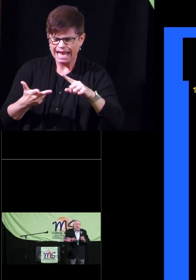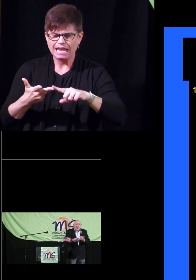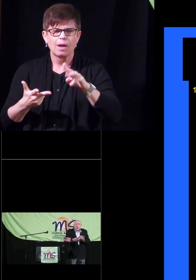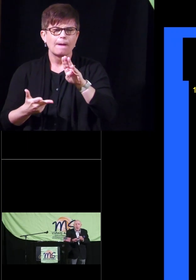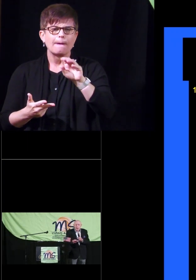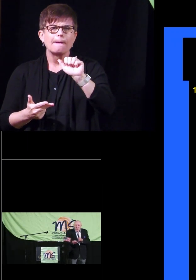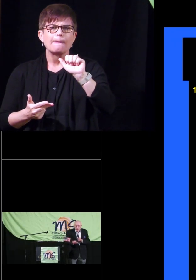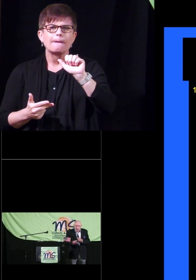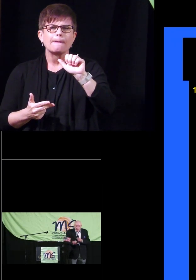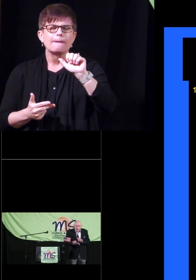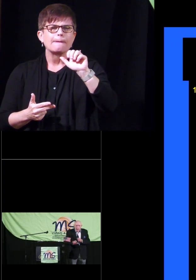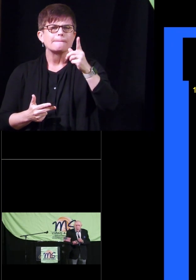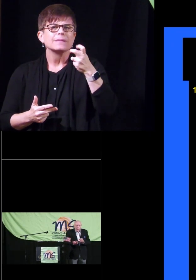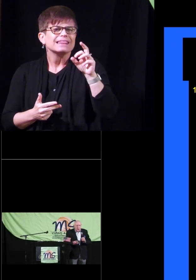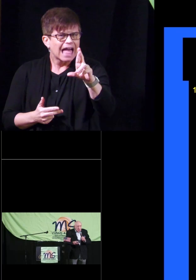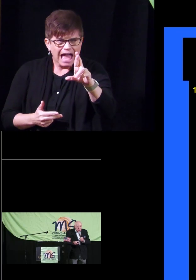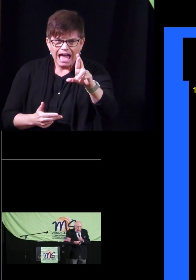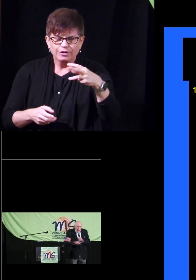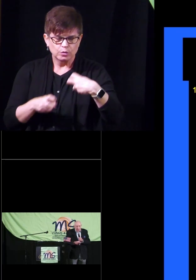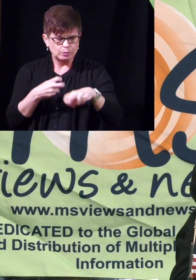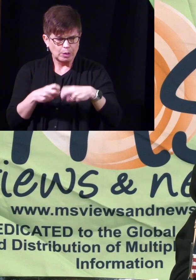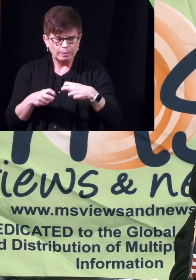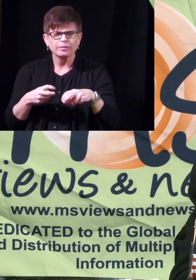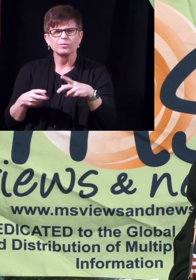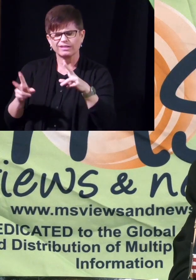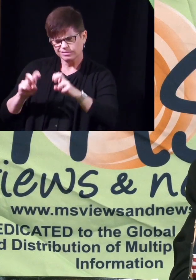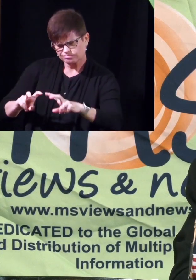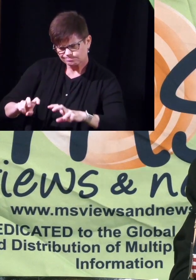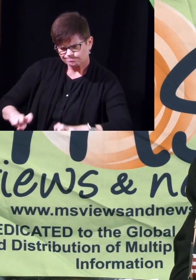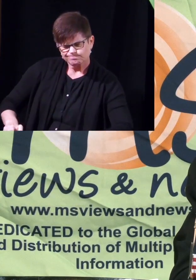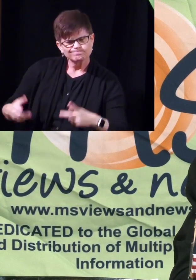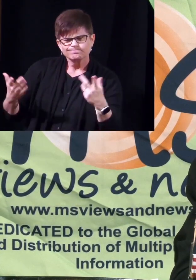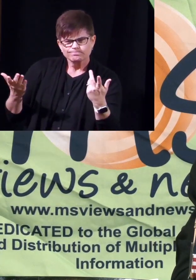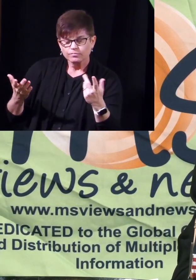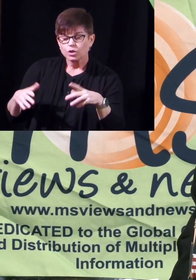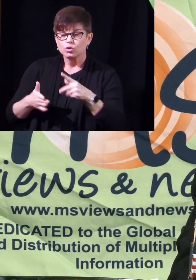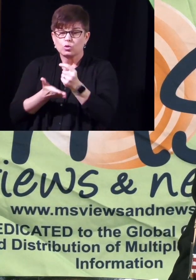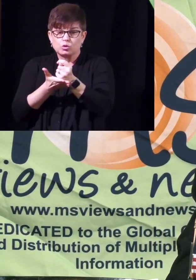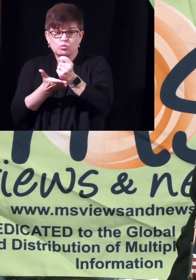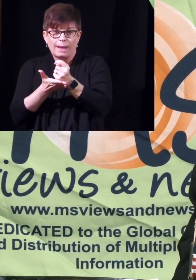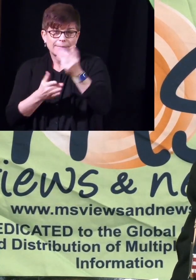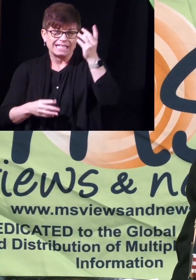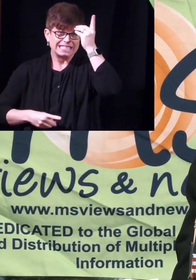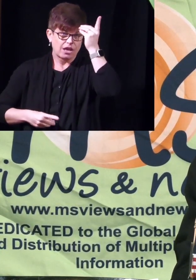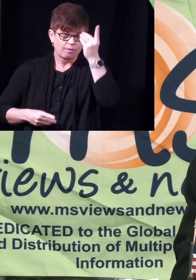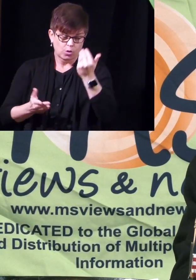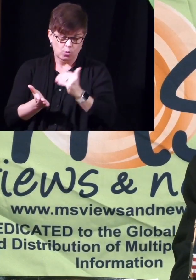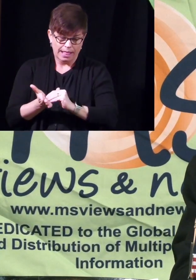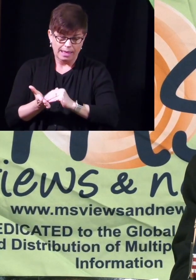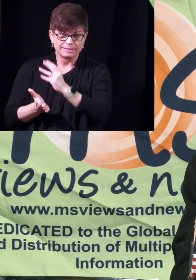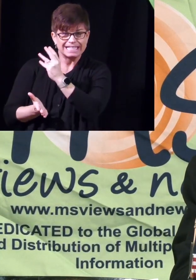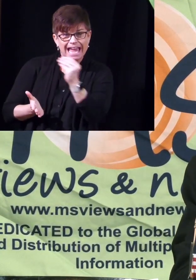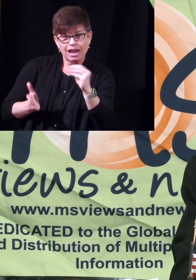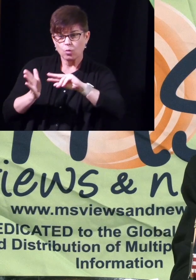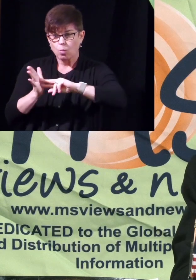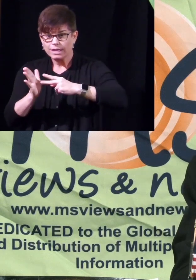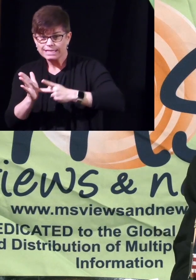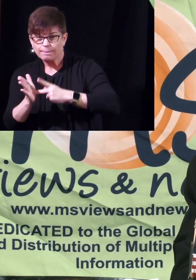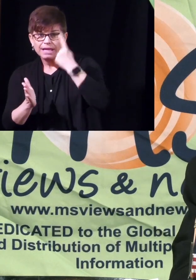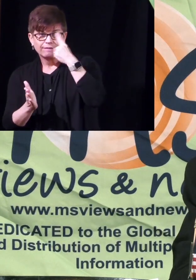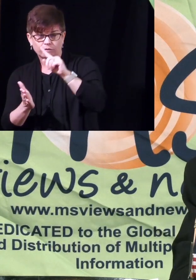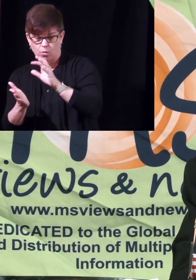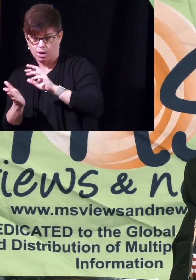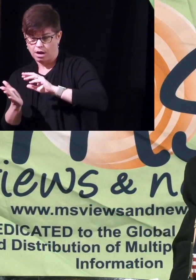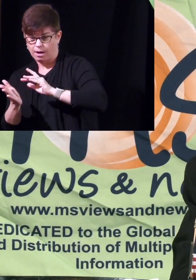need to re-evaluate the symptom management. So this slide over here is treatment of the relapse and the implications of a relapse, both for your medication,